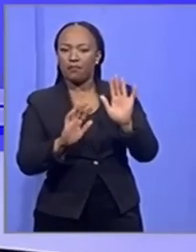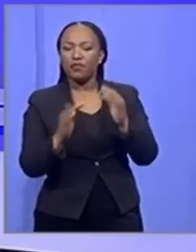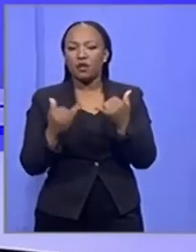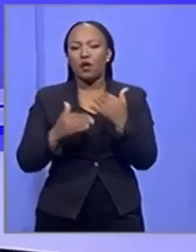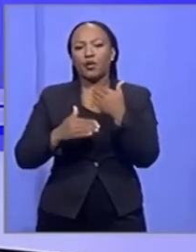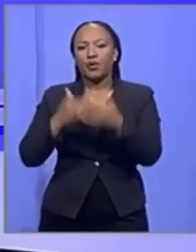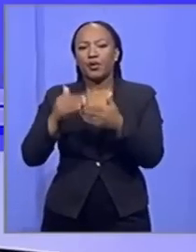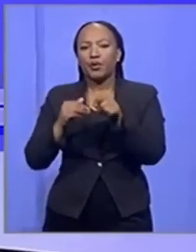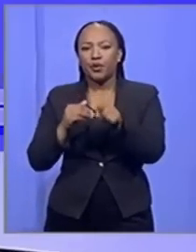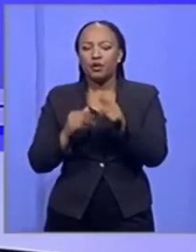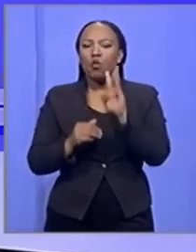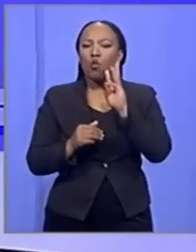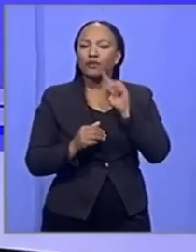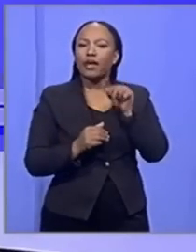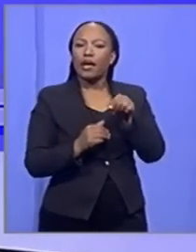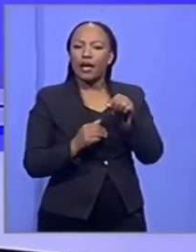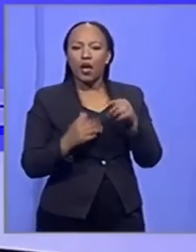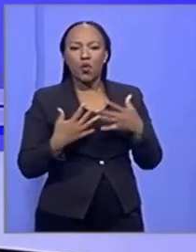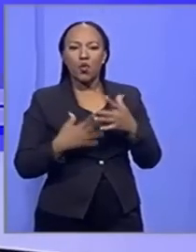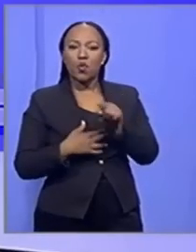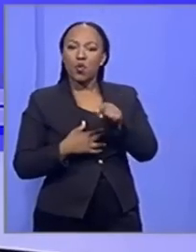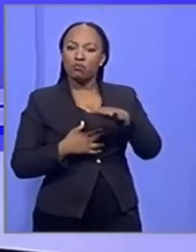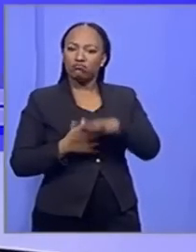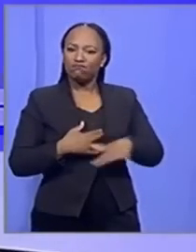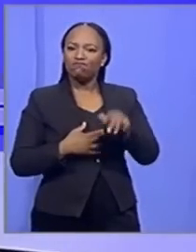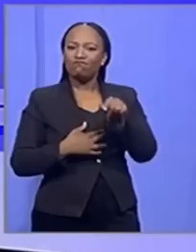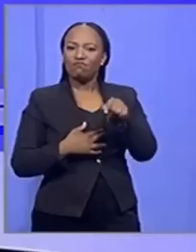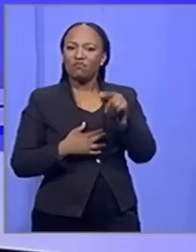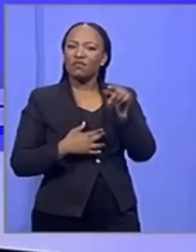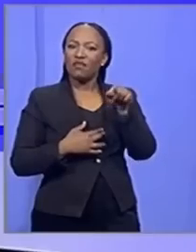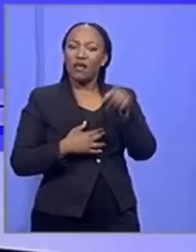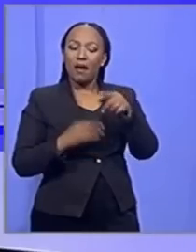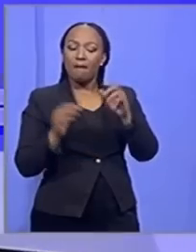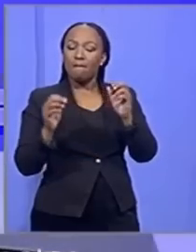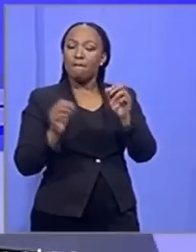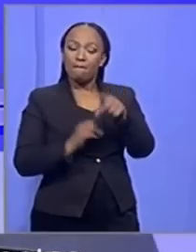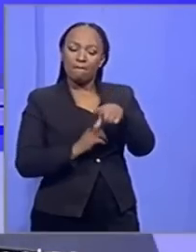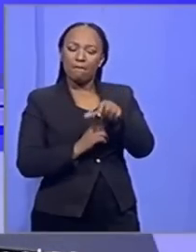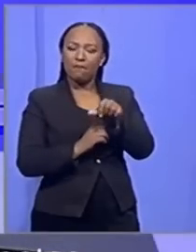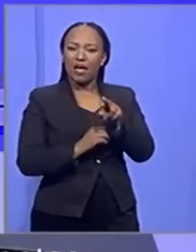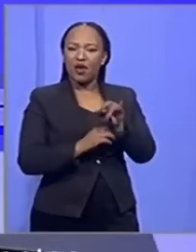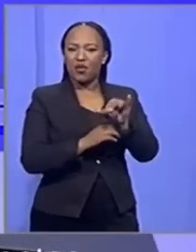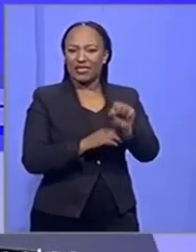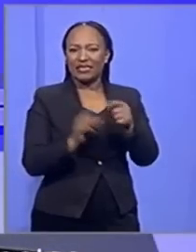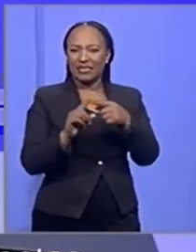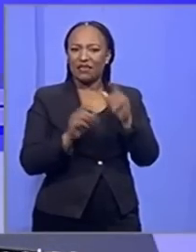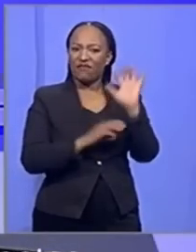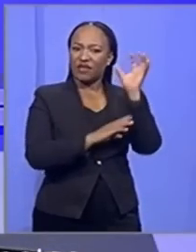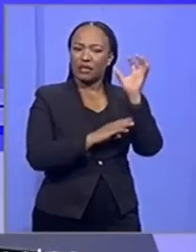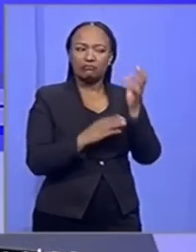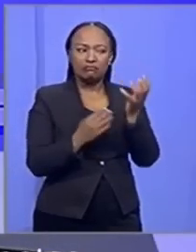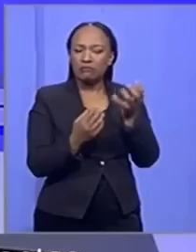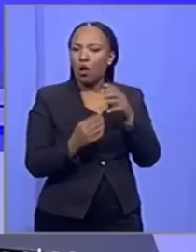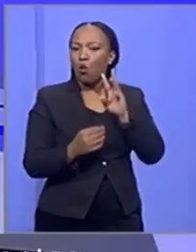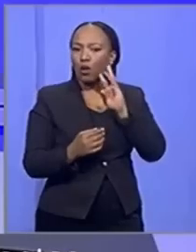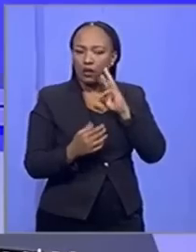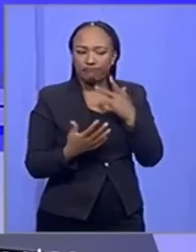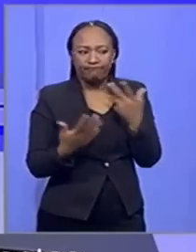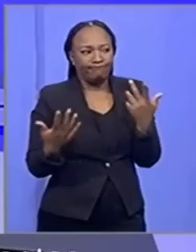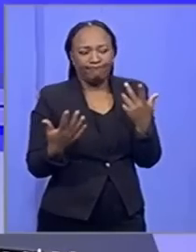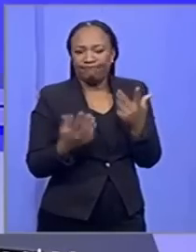tlhaelelo ya metse torotswaneng ya go tsebega ka boeti ka Parys Free State e šetše le setlwaedi. Ba bangwe ba badudi ba